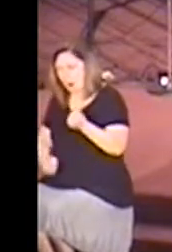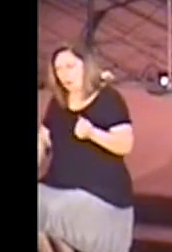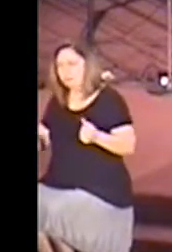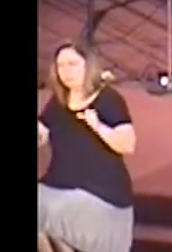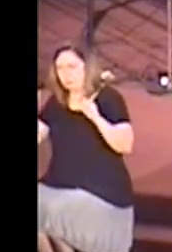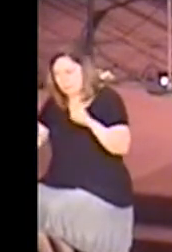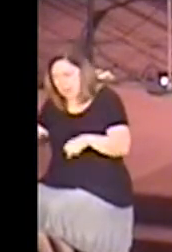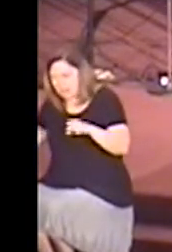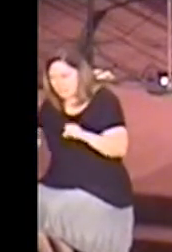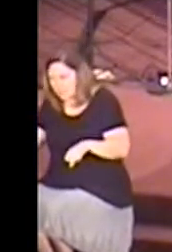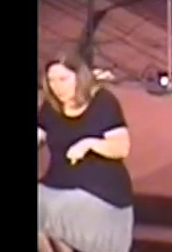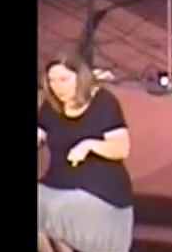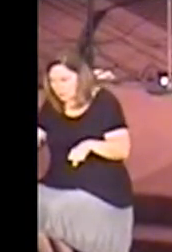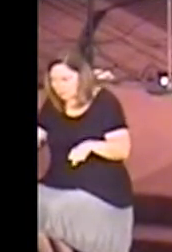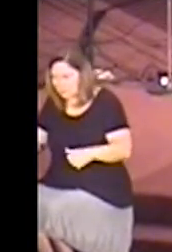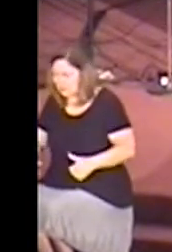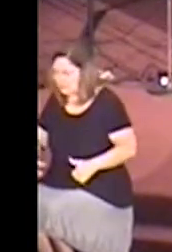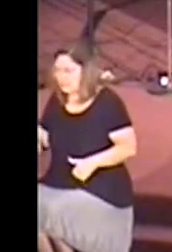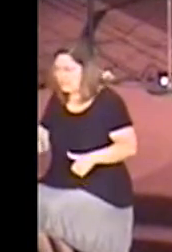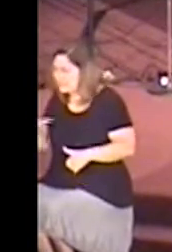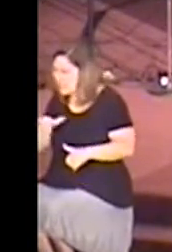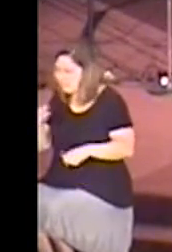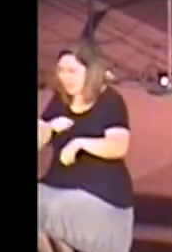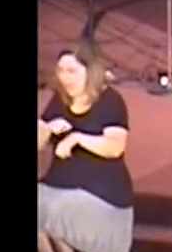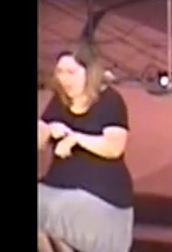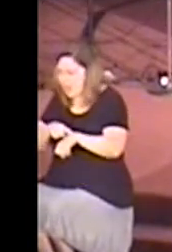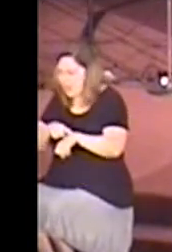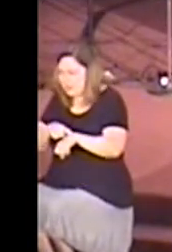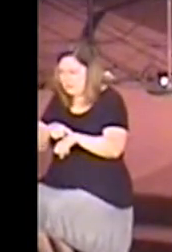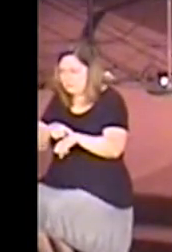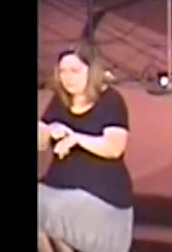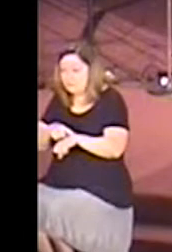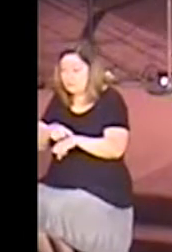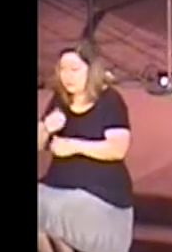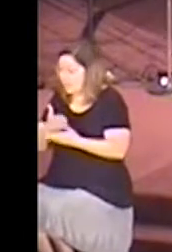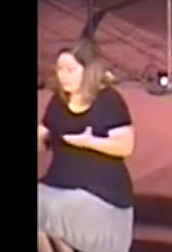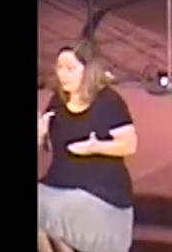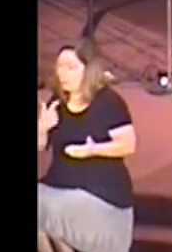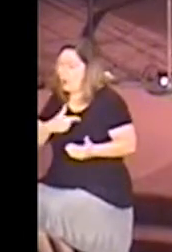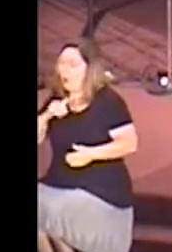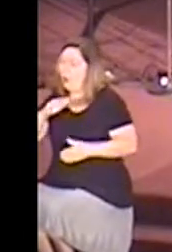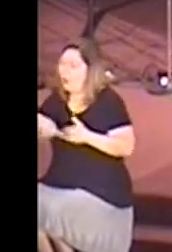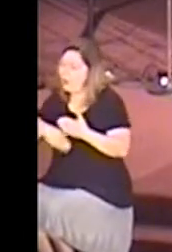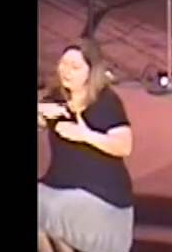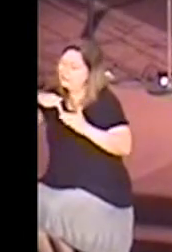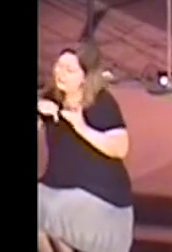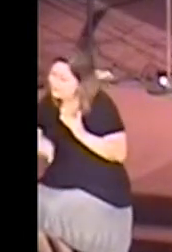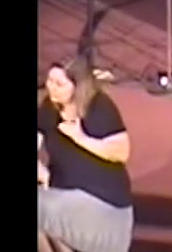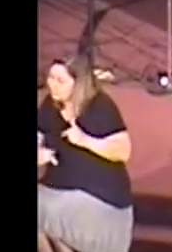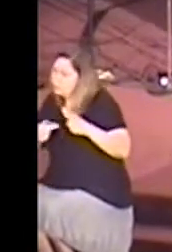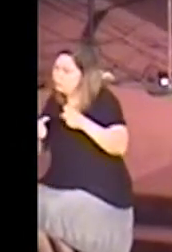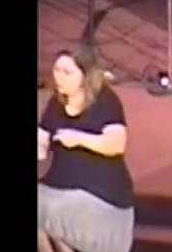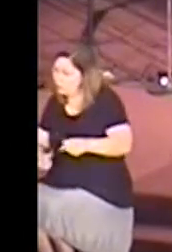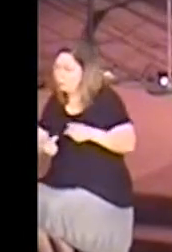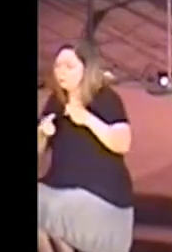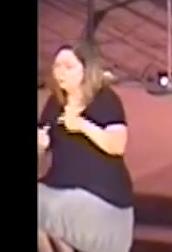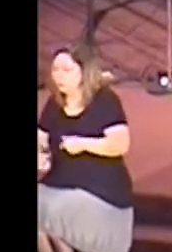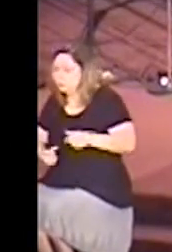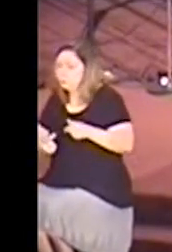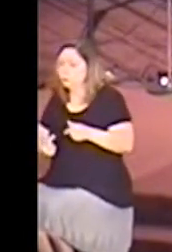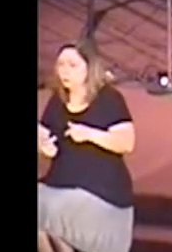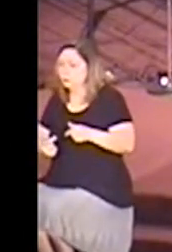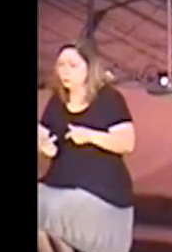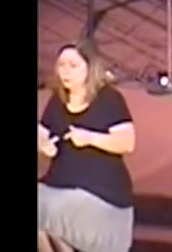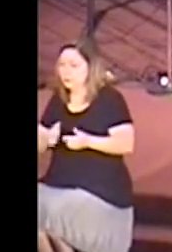right? How can those two things coexist and God still exist? And it's something that I think we all deeply really struggle with. Last week, I read an article